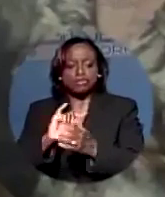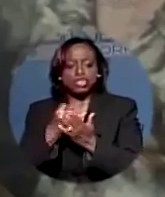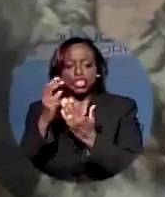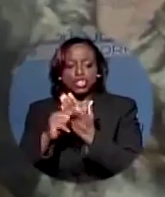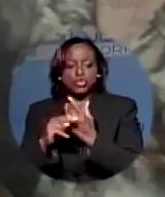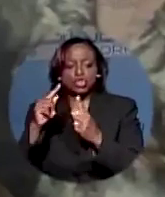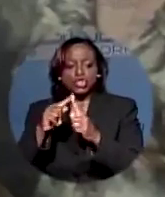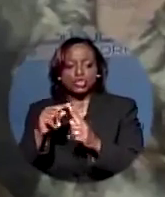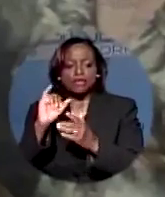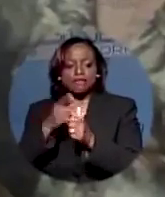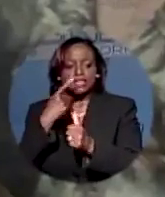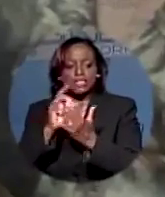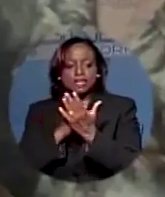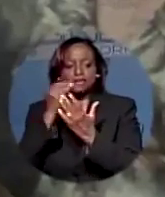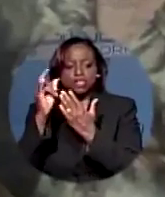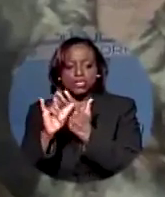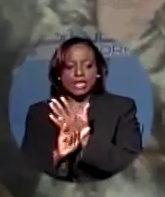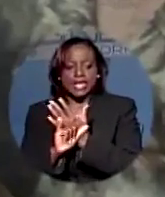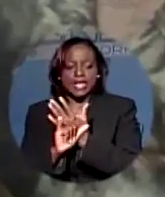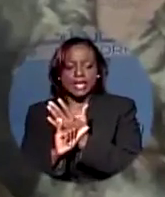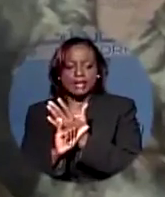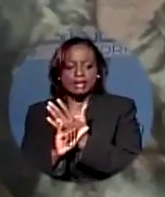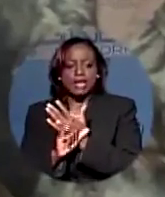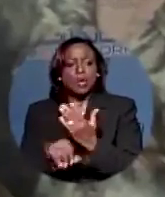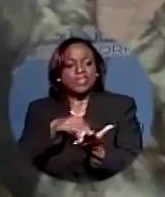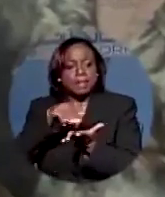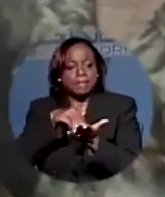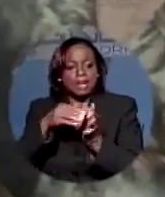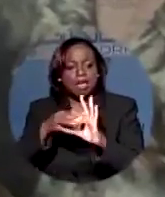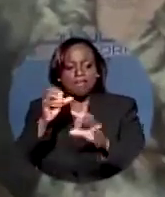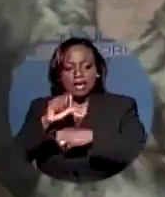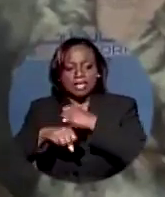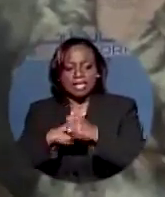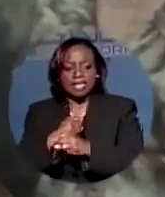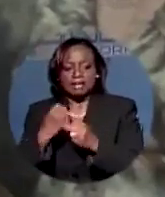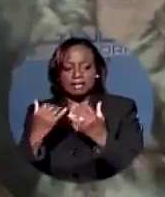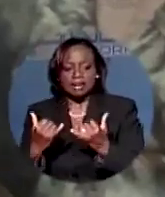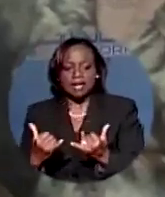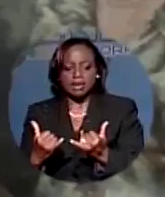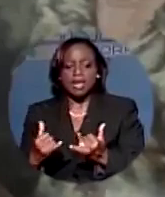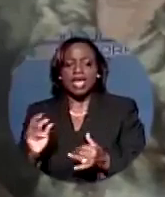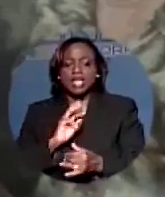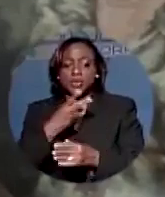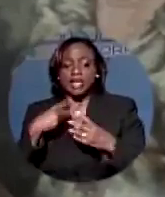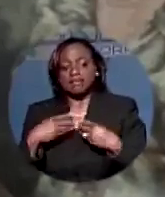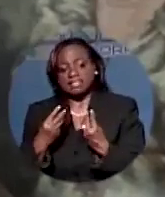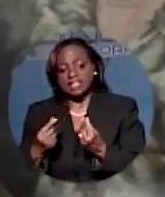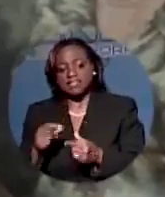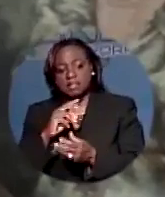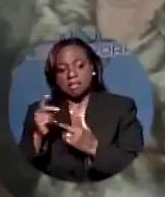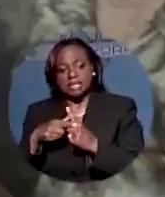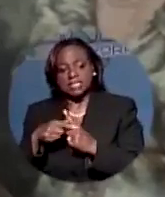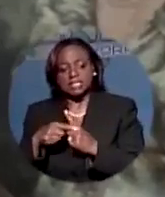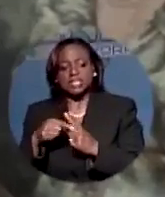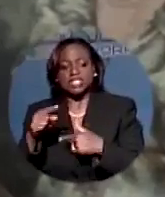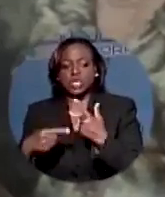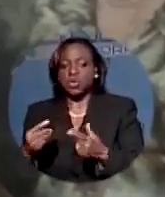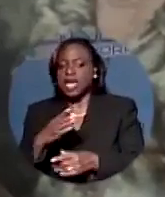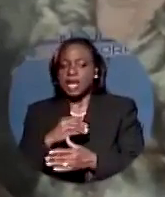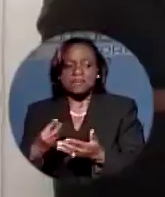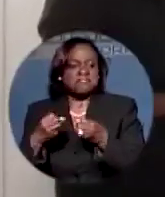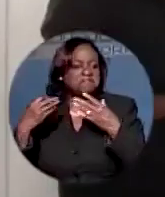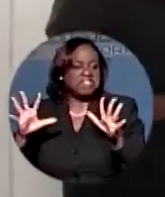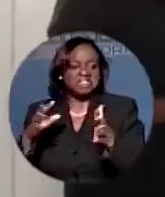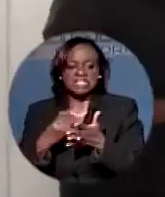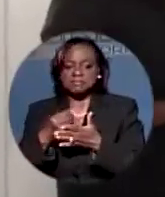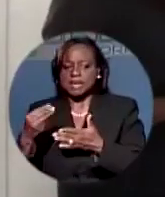So we are in the middle of our year really now still, and we still have several months to go, and we've already spent our budget for the